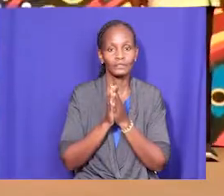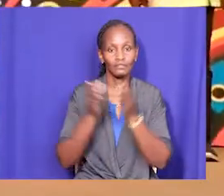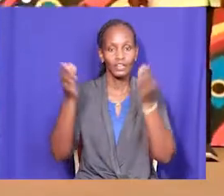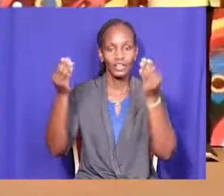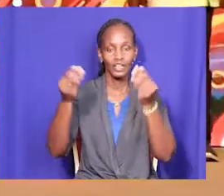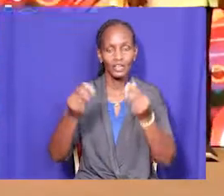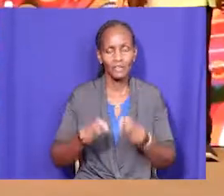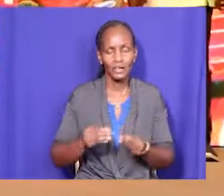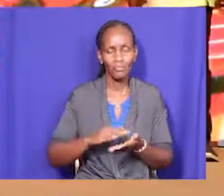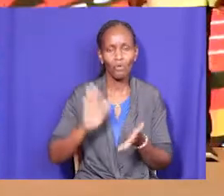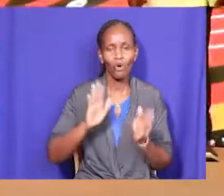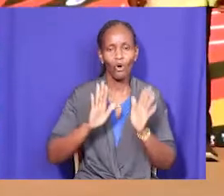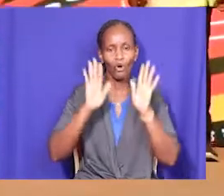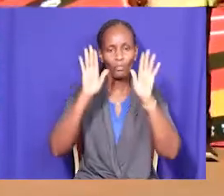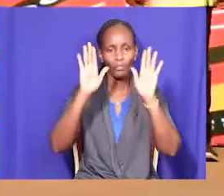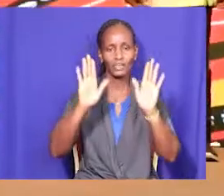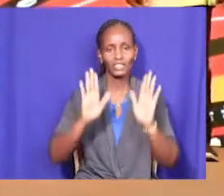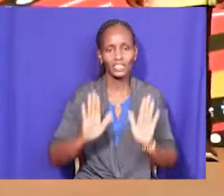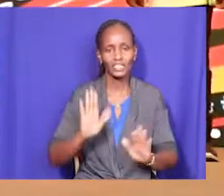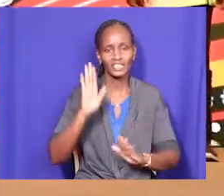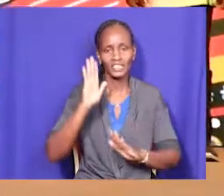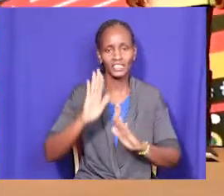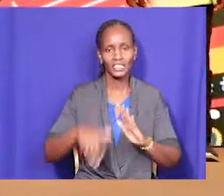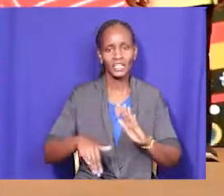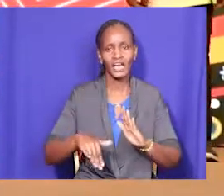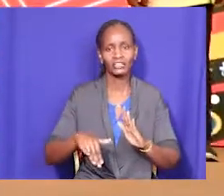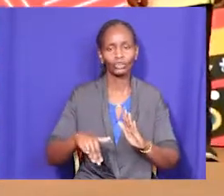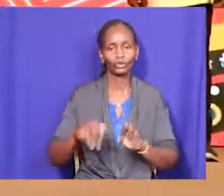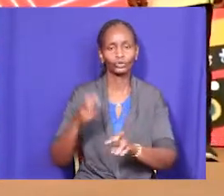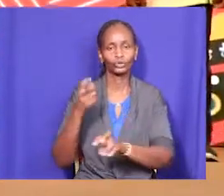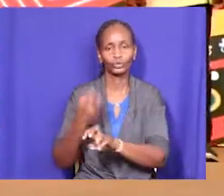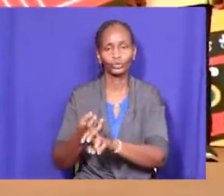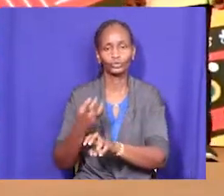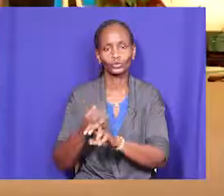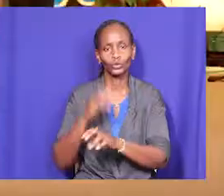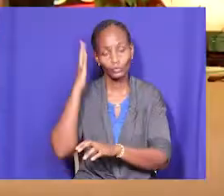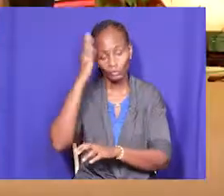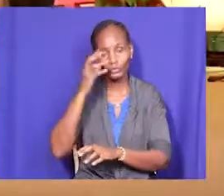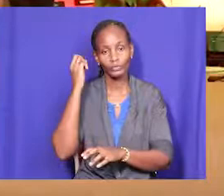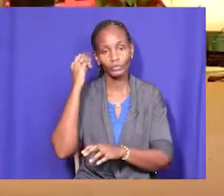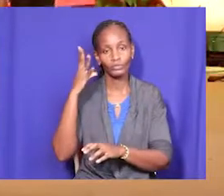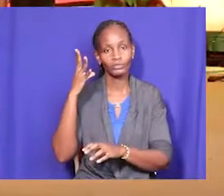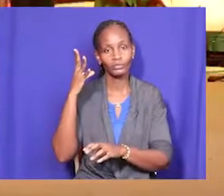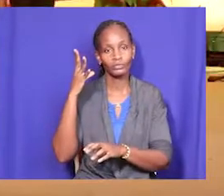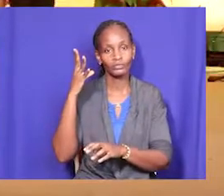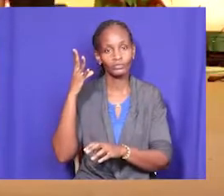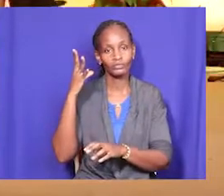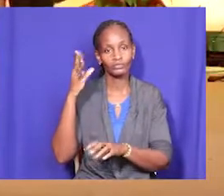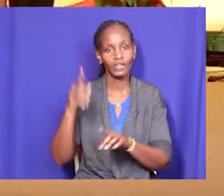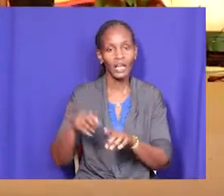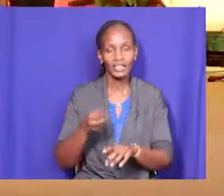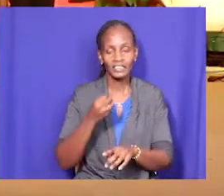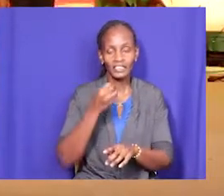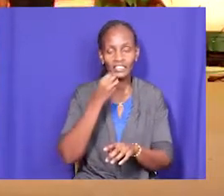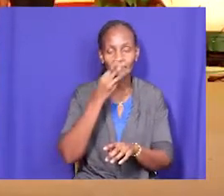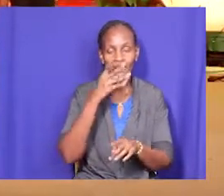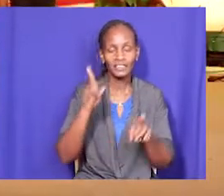than gemstones, fragrance like beautiful